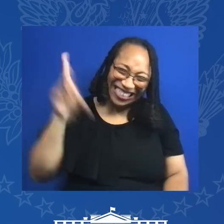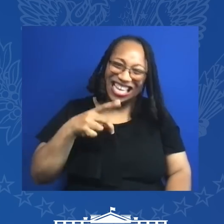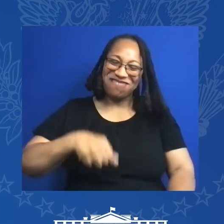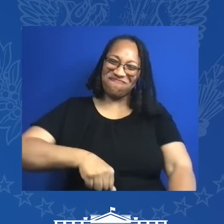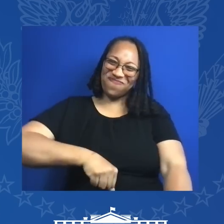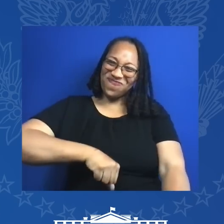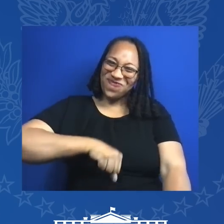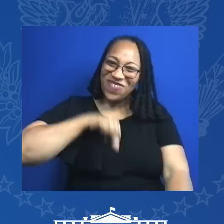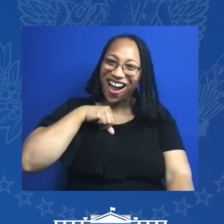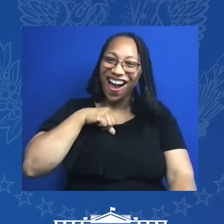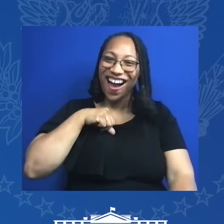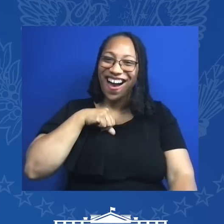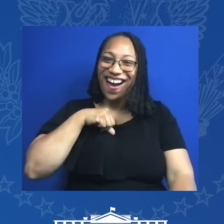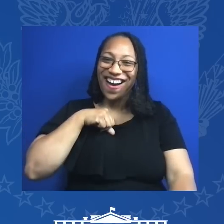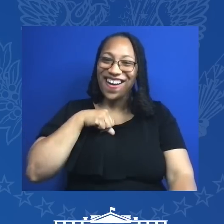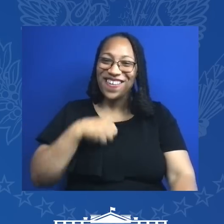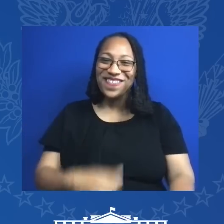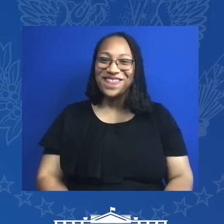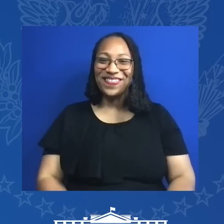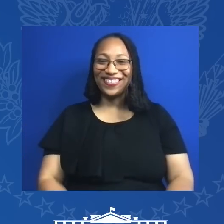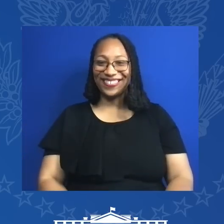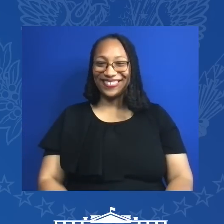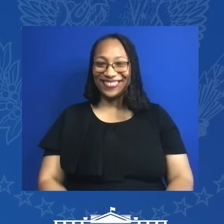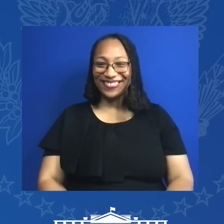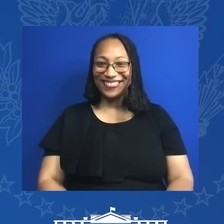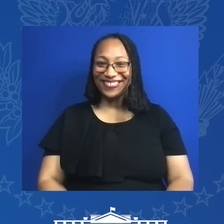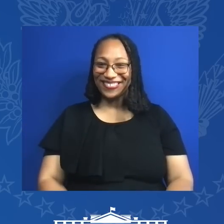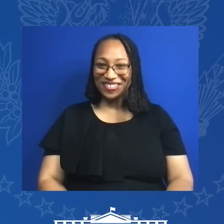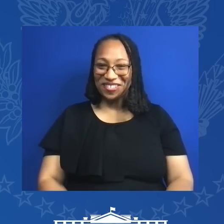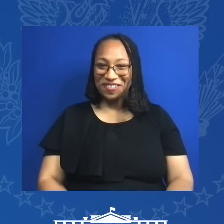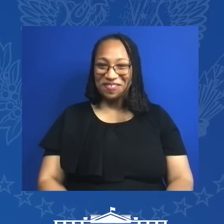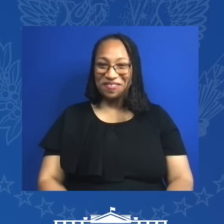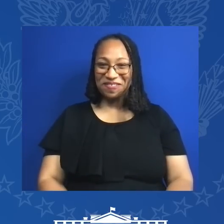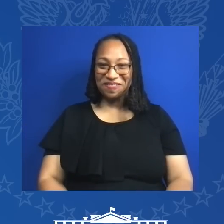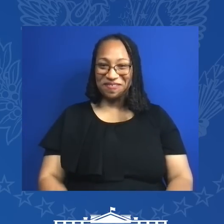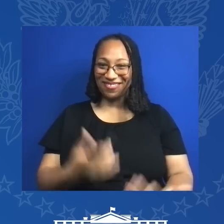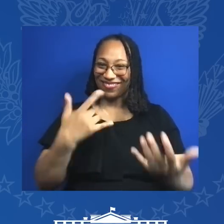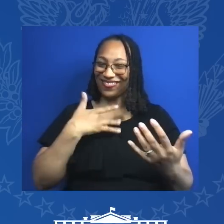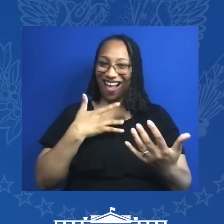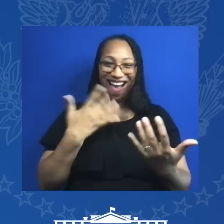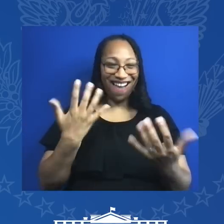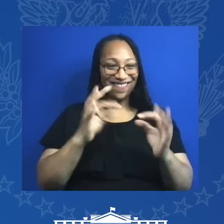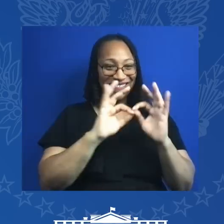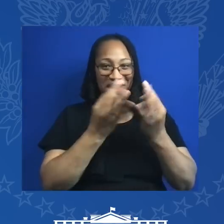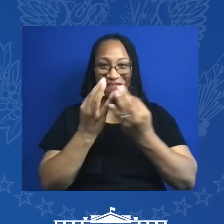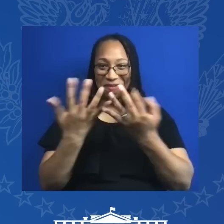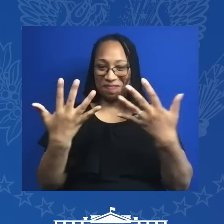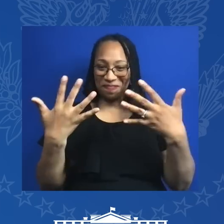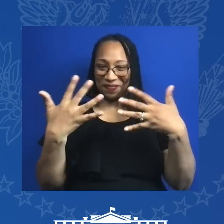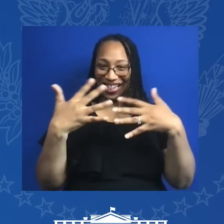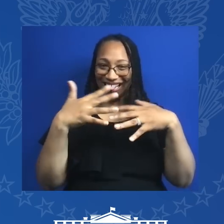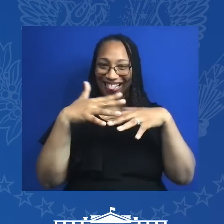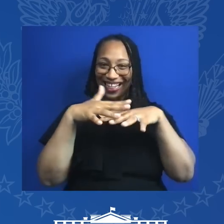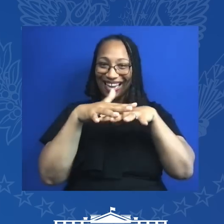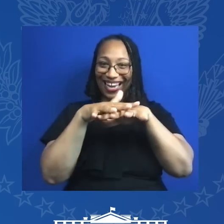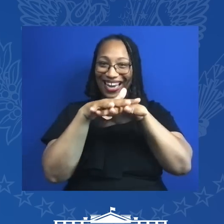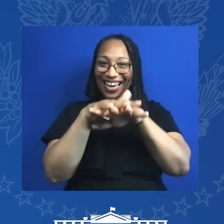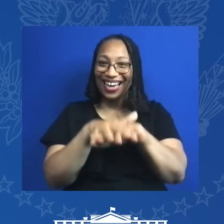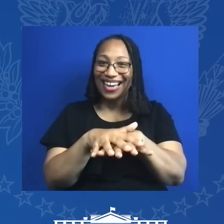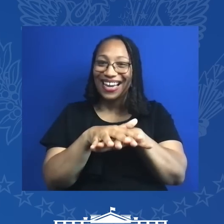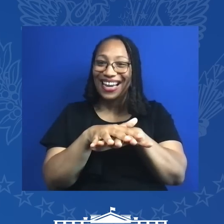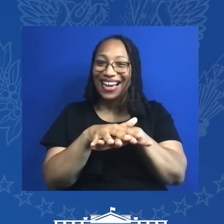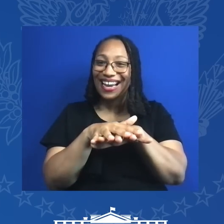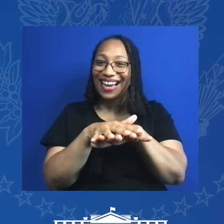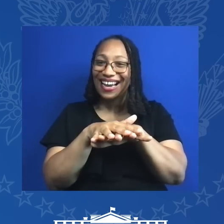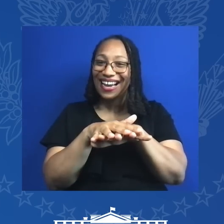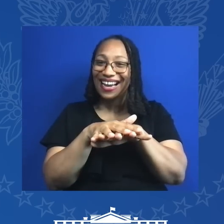We're a blended family living out and proud to show our community, our state, and our country that love makes